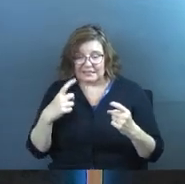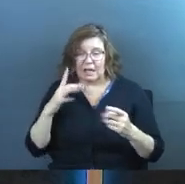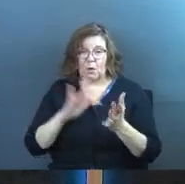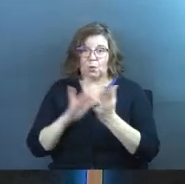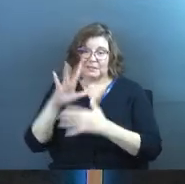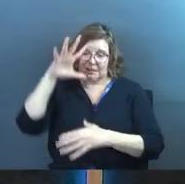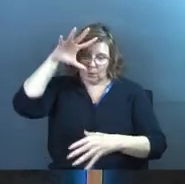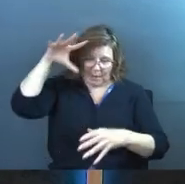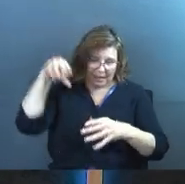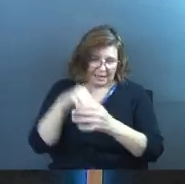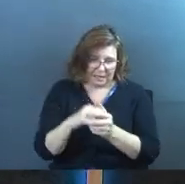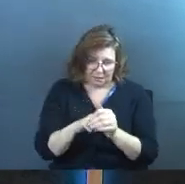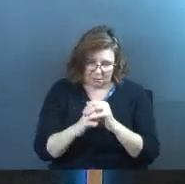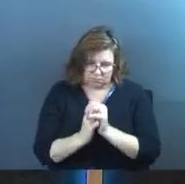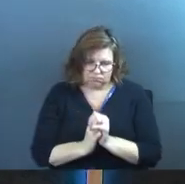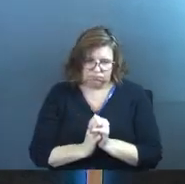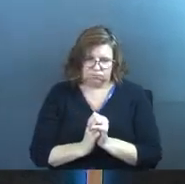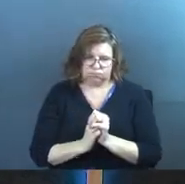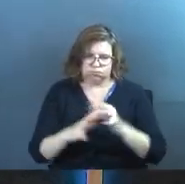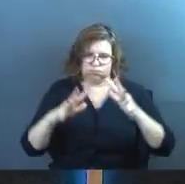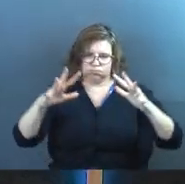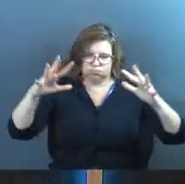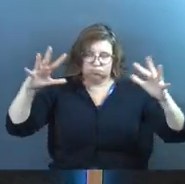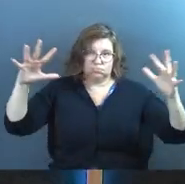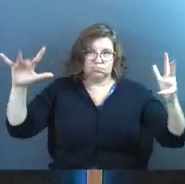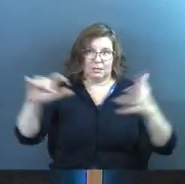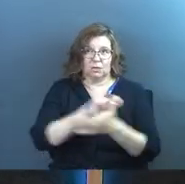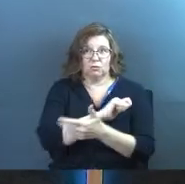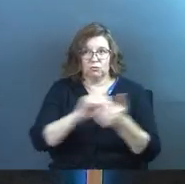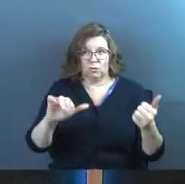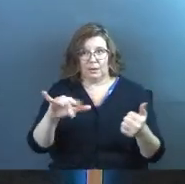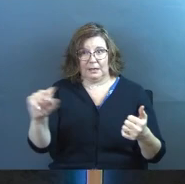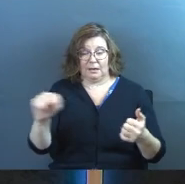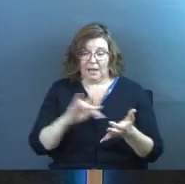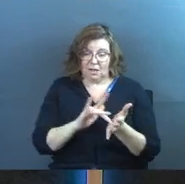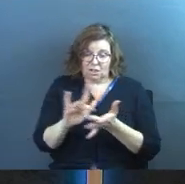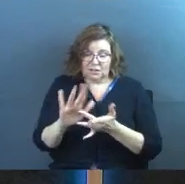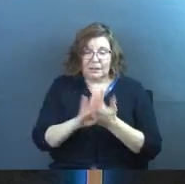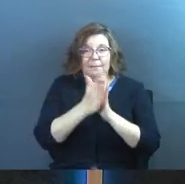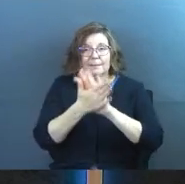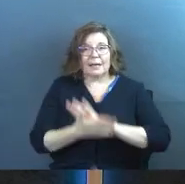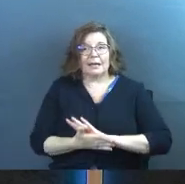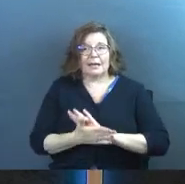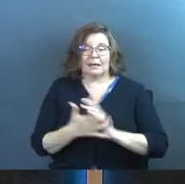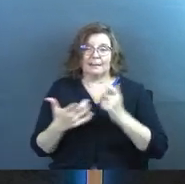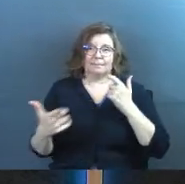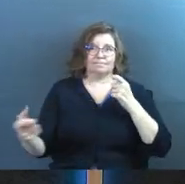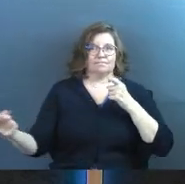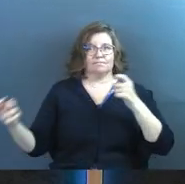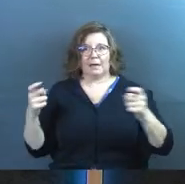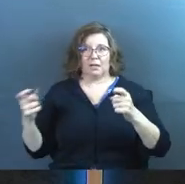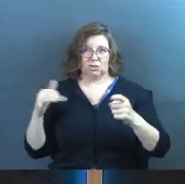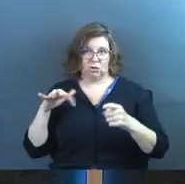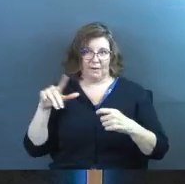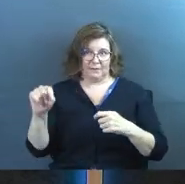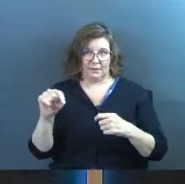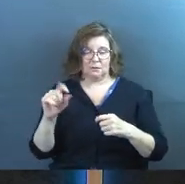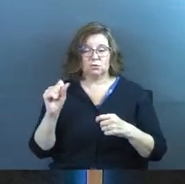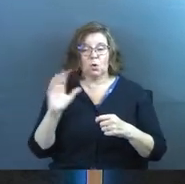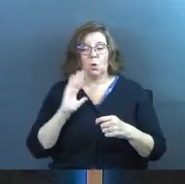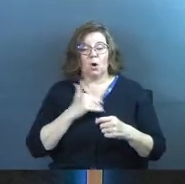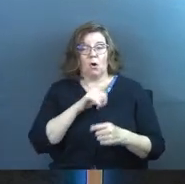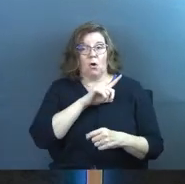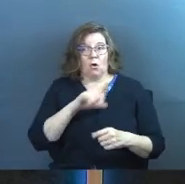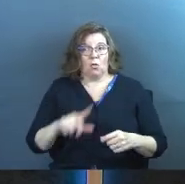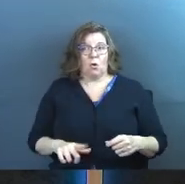when Jesus went in, Jesus destroyed it. And Jesus became master of it. And so